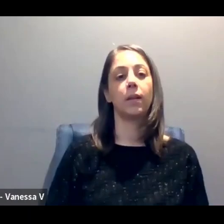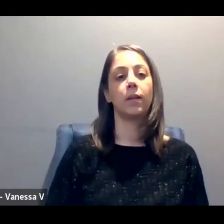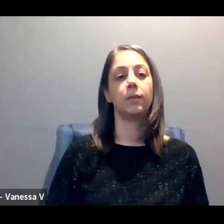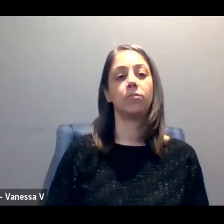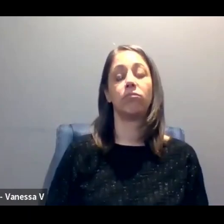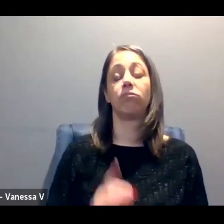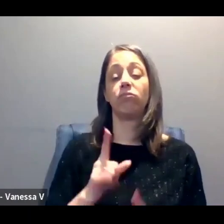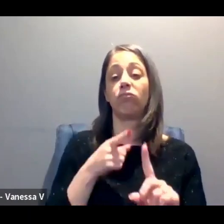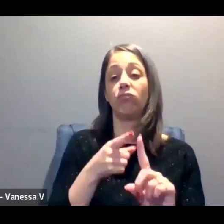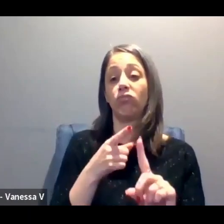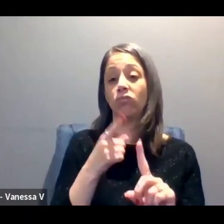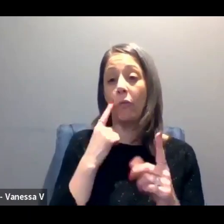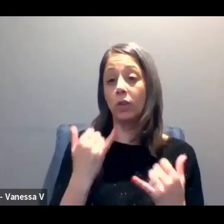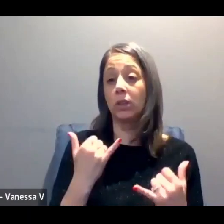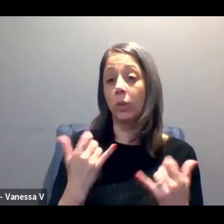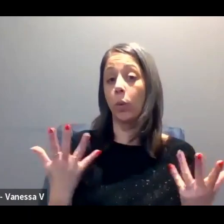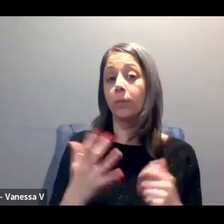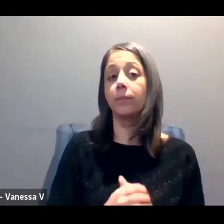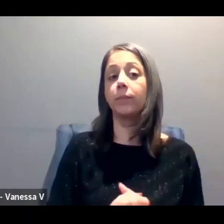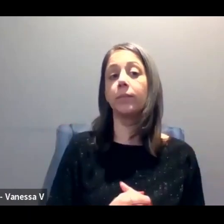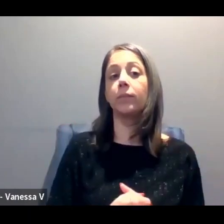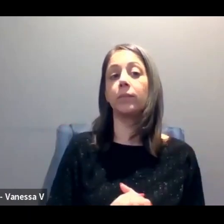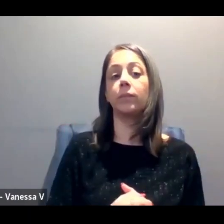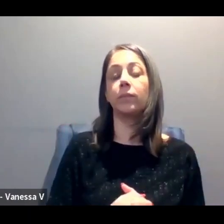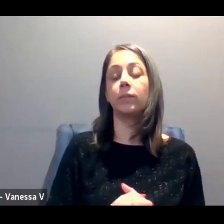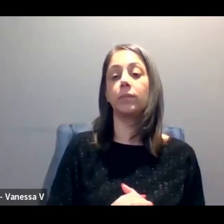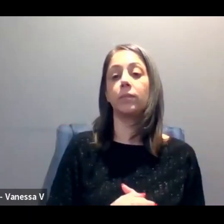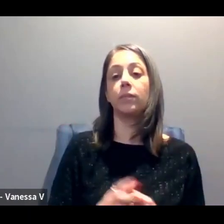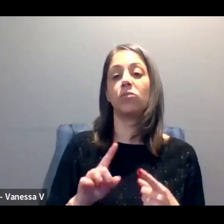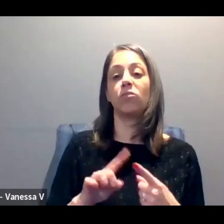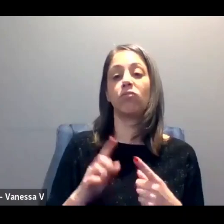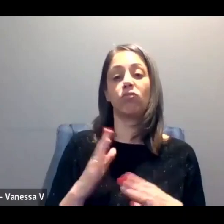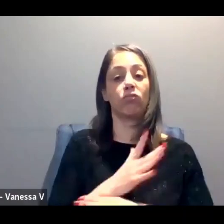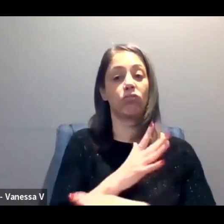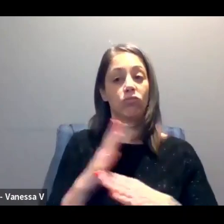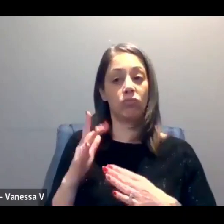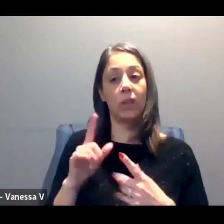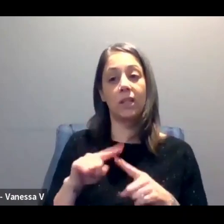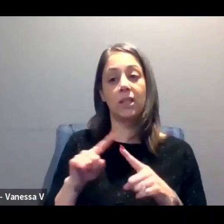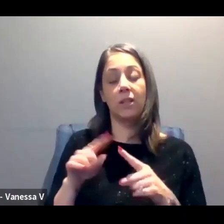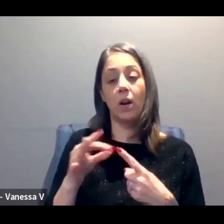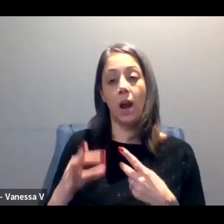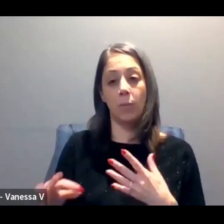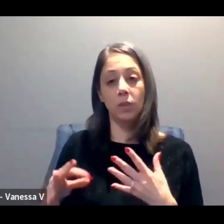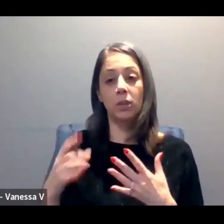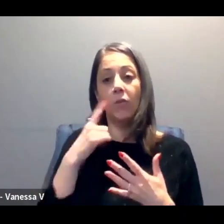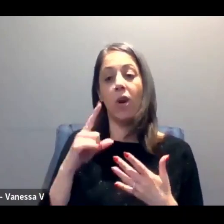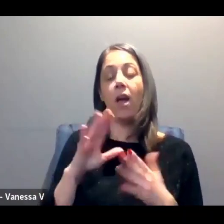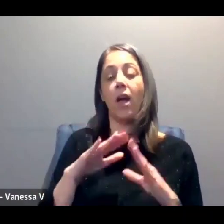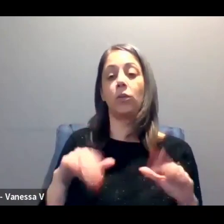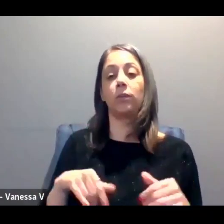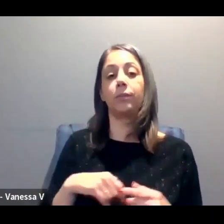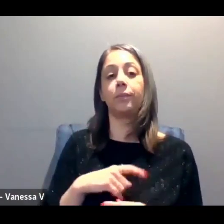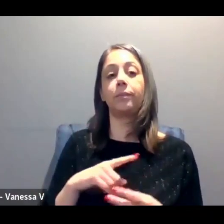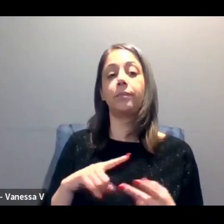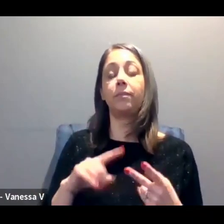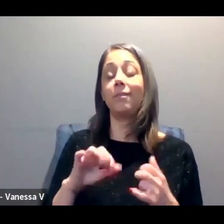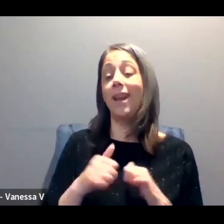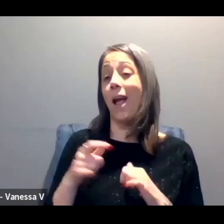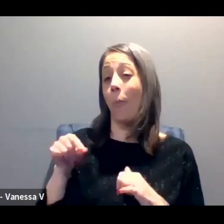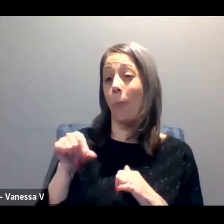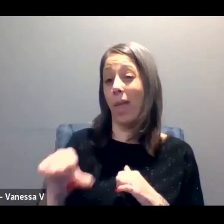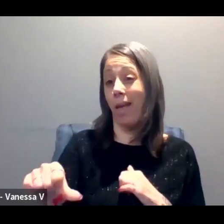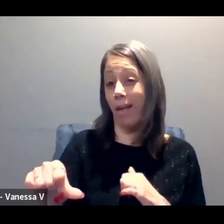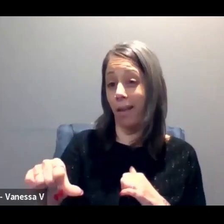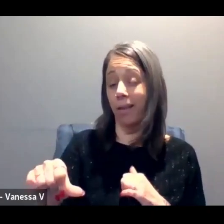Our objectives today are to go through the range of options for housing and how we might pay for some